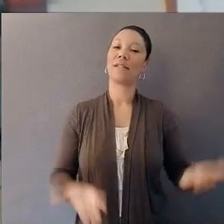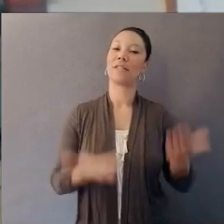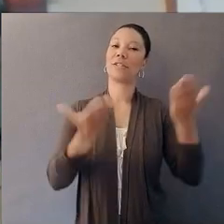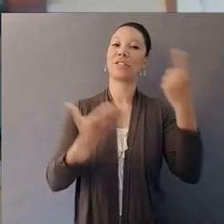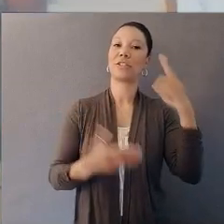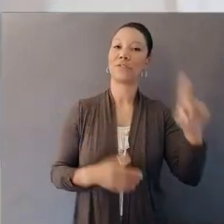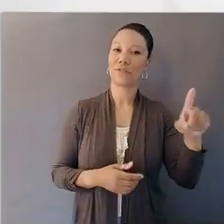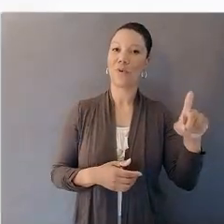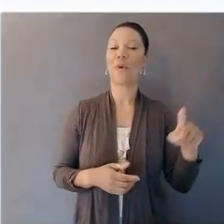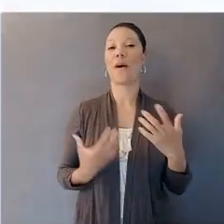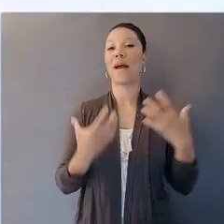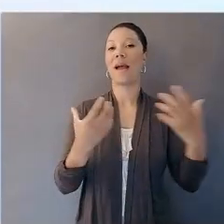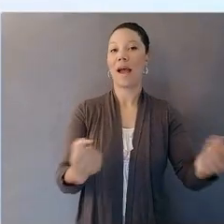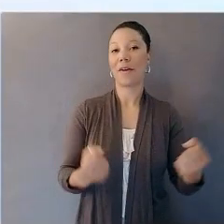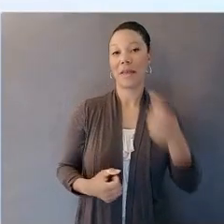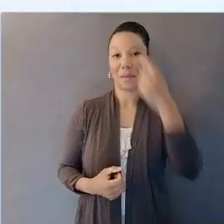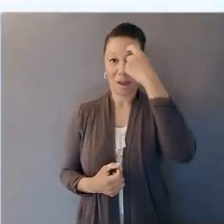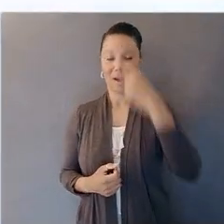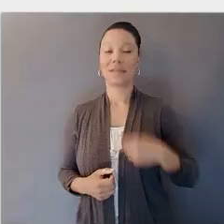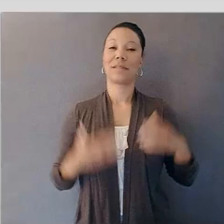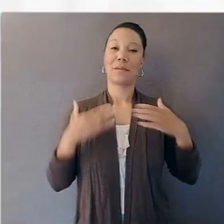and healthy bodies.